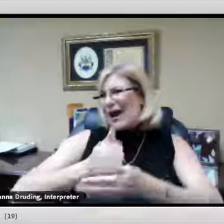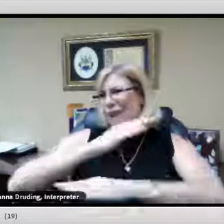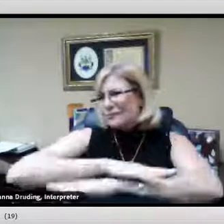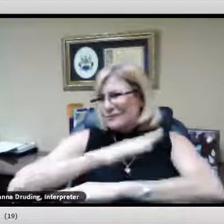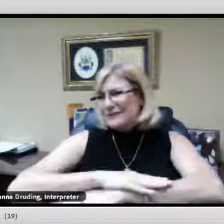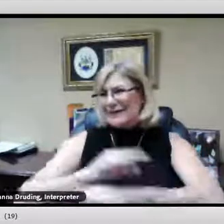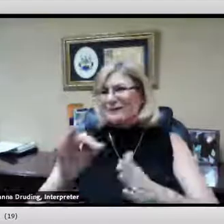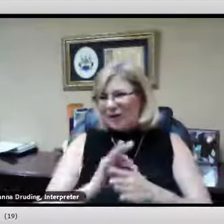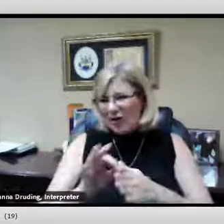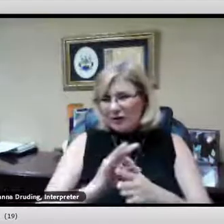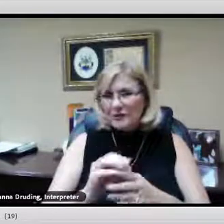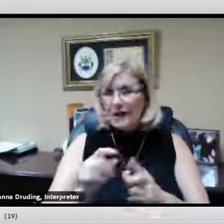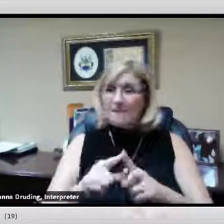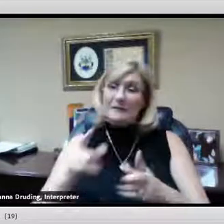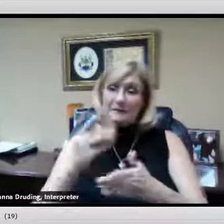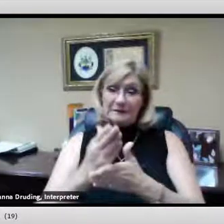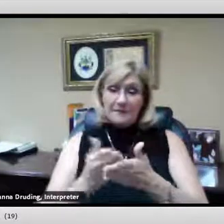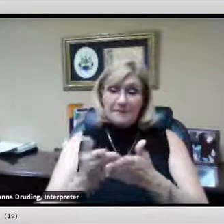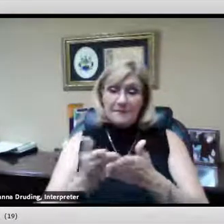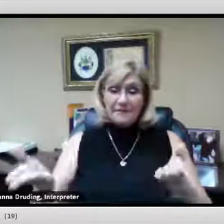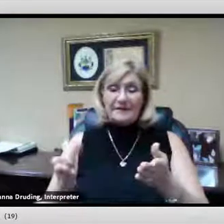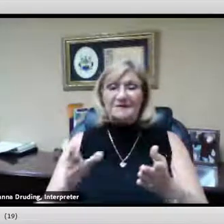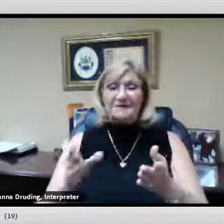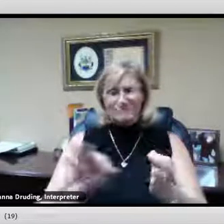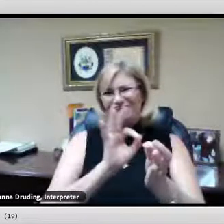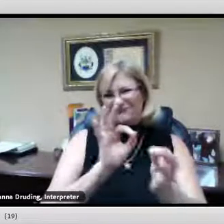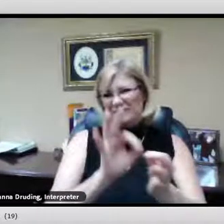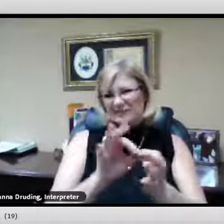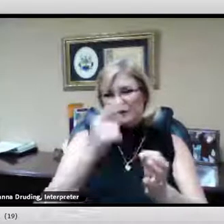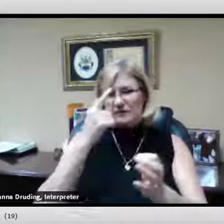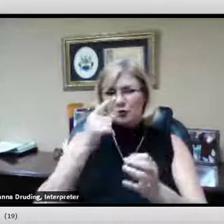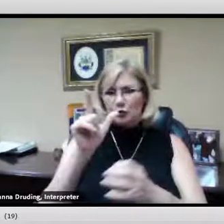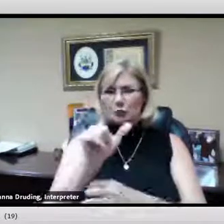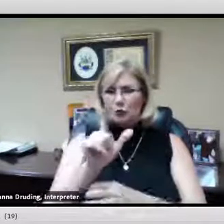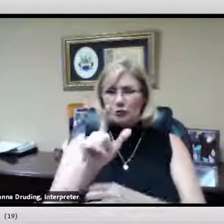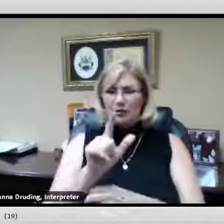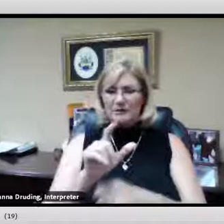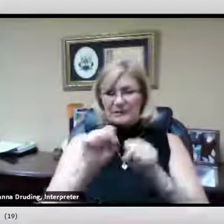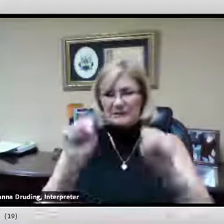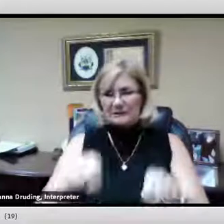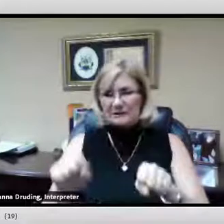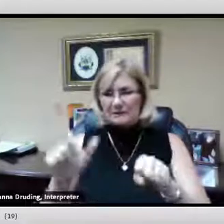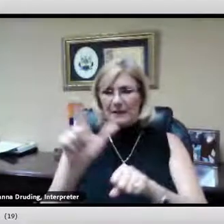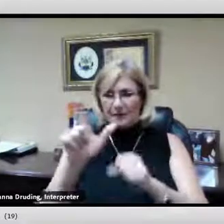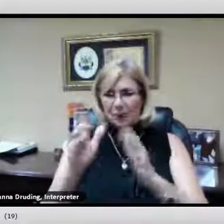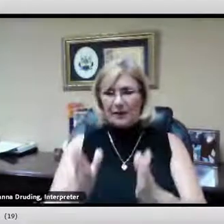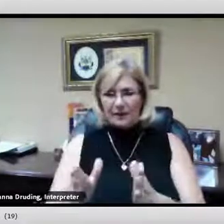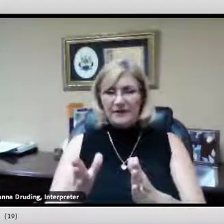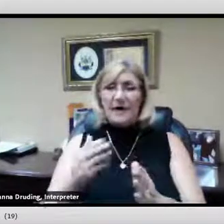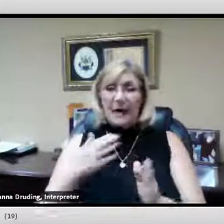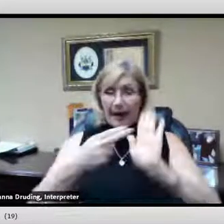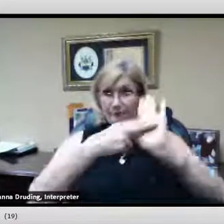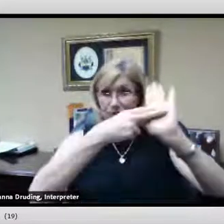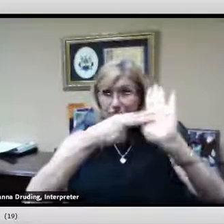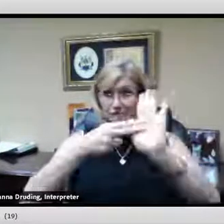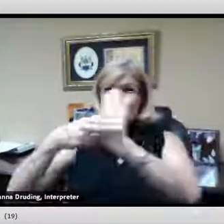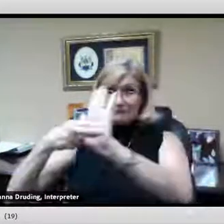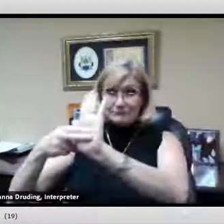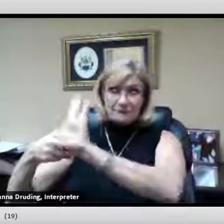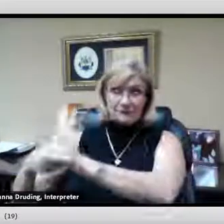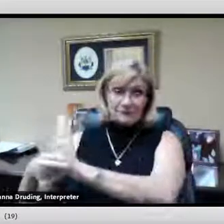but there are some things that are very unique to systems librarianship. So I've gone through and I've highlighted the things that I actually